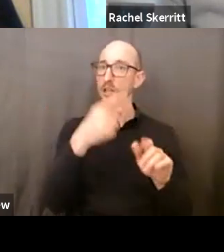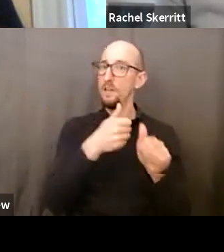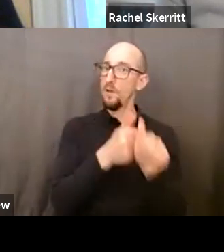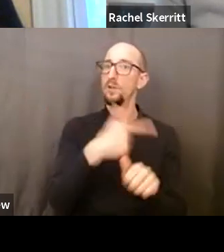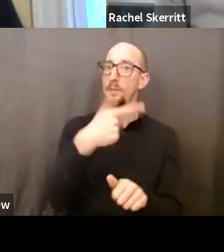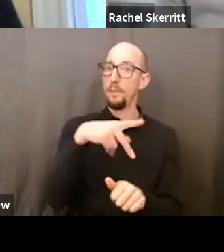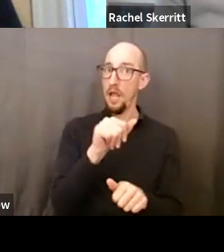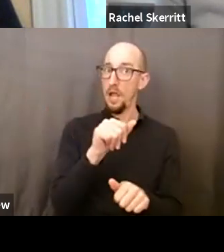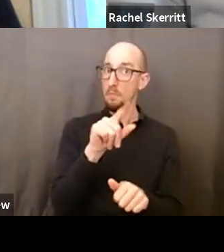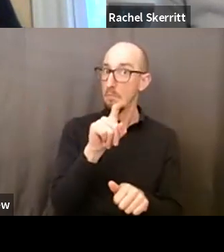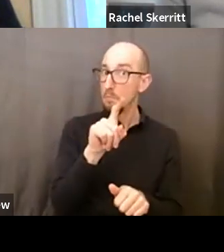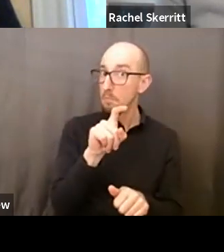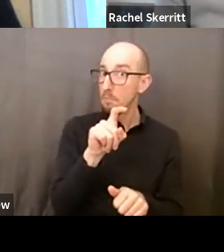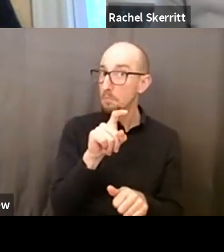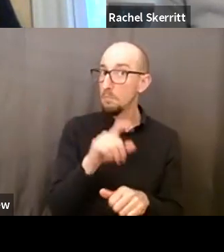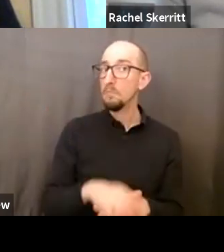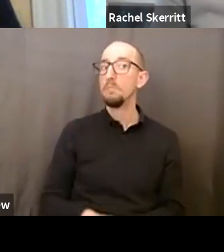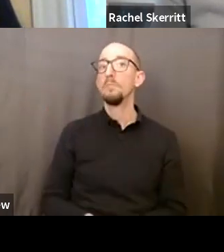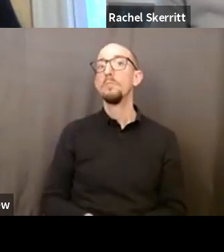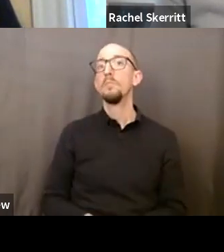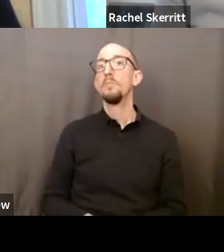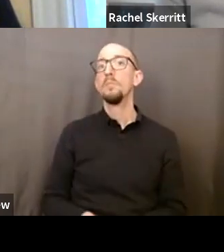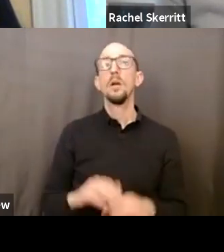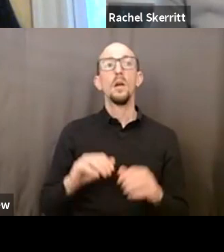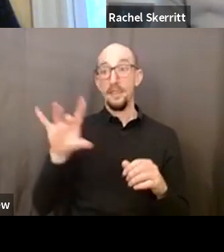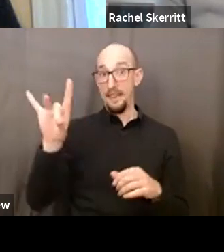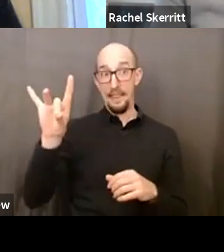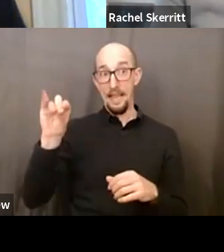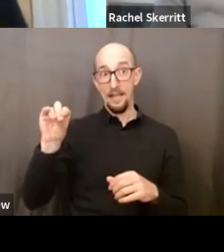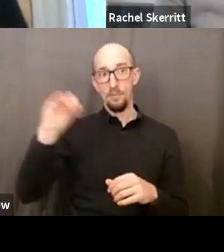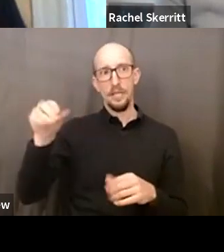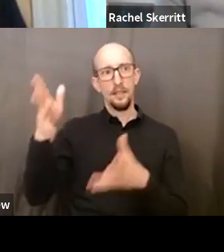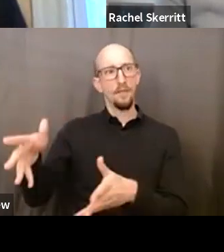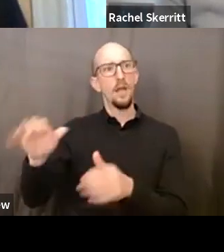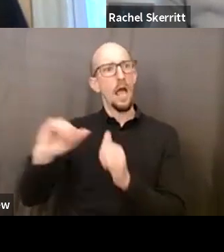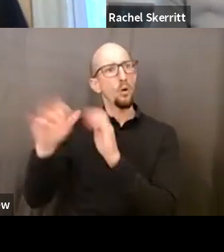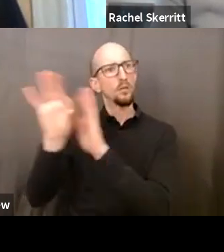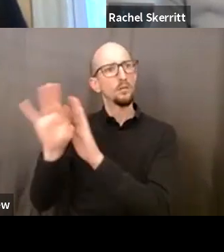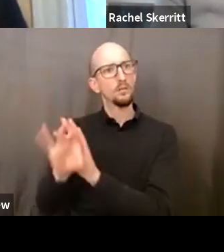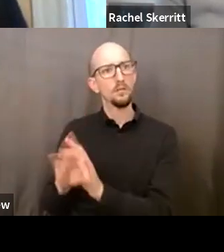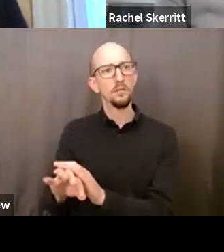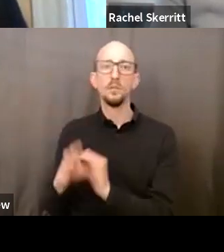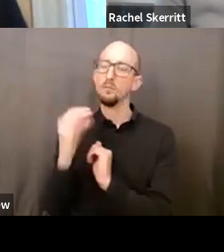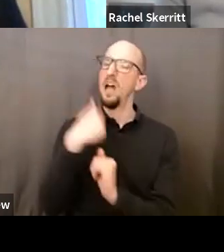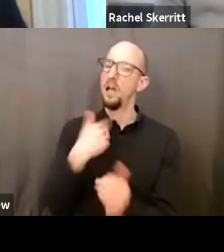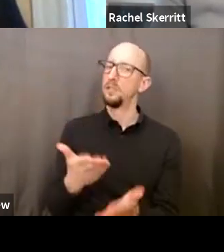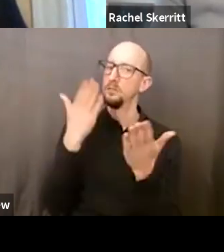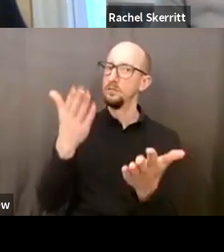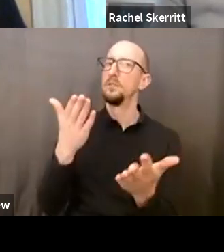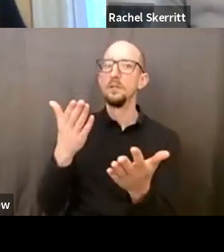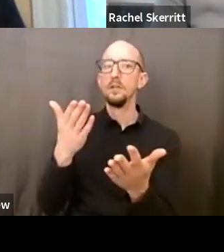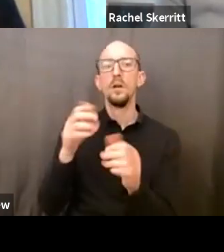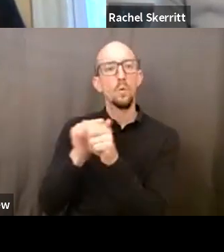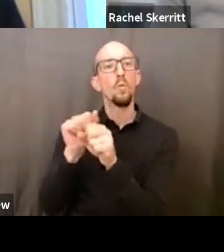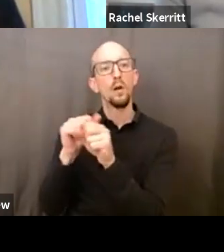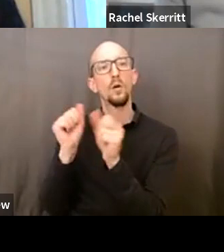average, how we select the 80%, and I would suggest it worked with